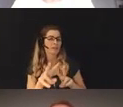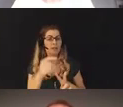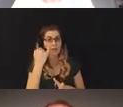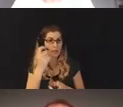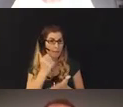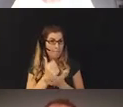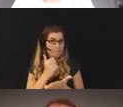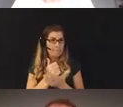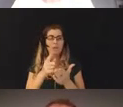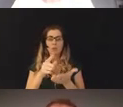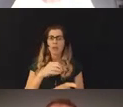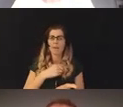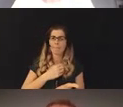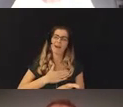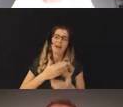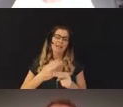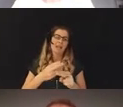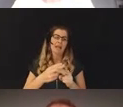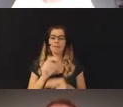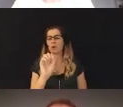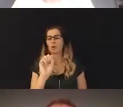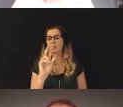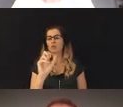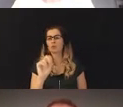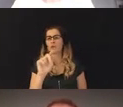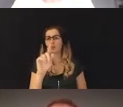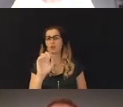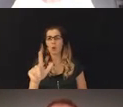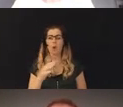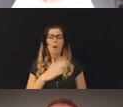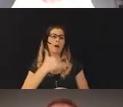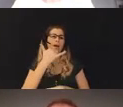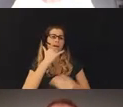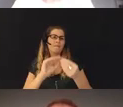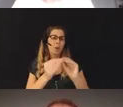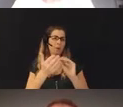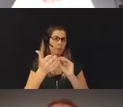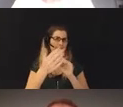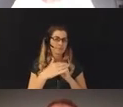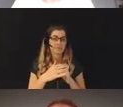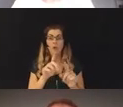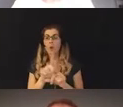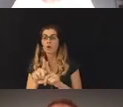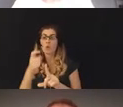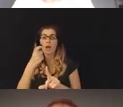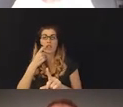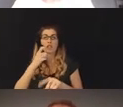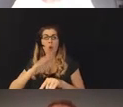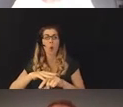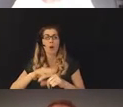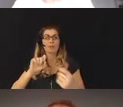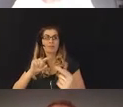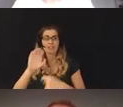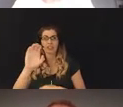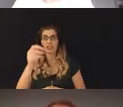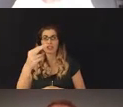out, you might want to jot my name, Susan Zoll, and my number right there on the screen. I also just chatted it out to you. You can